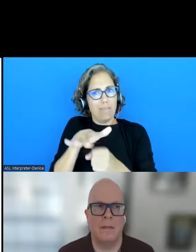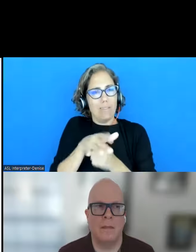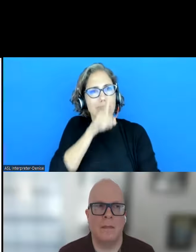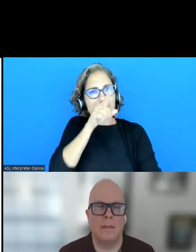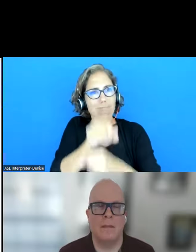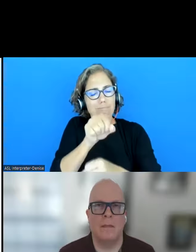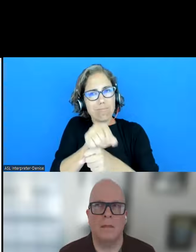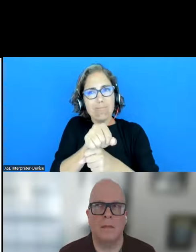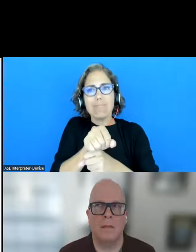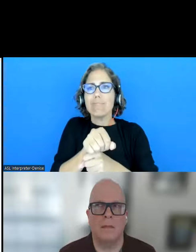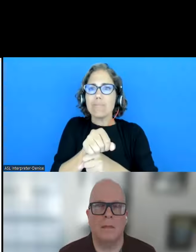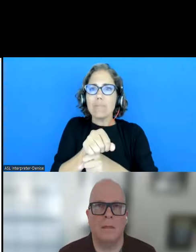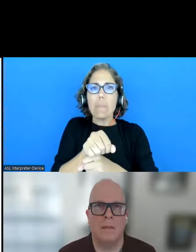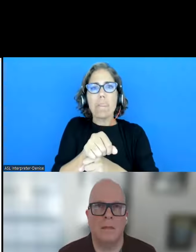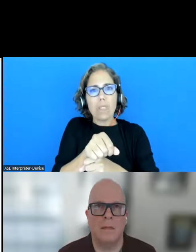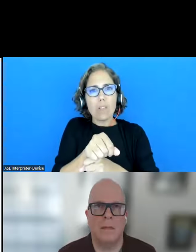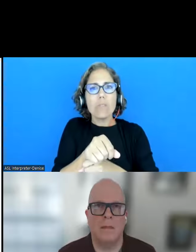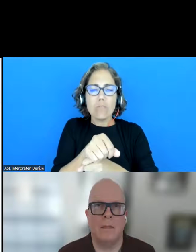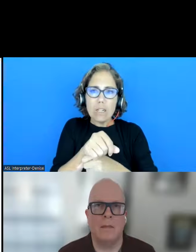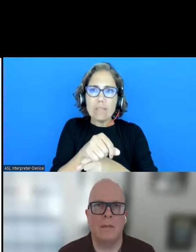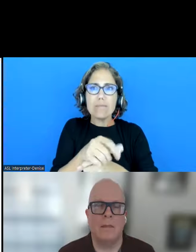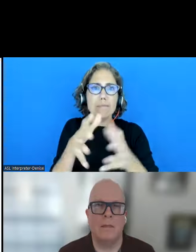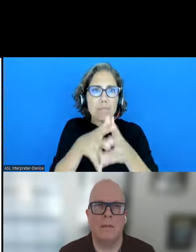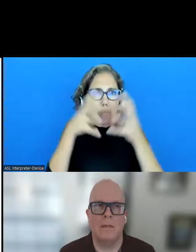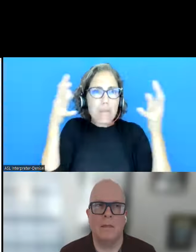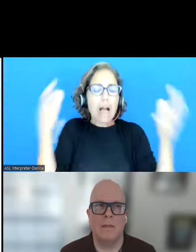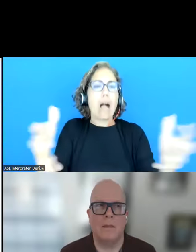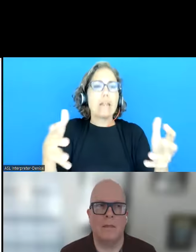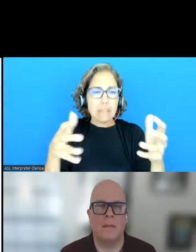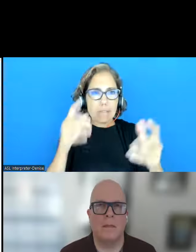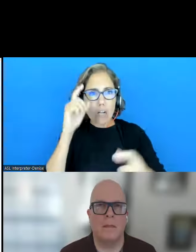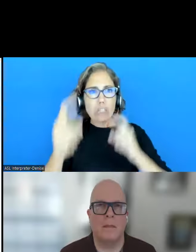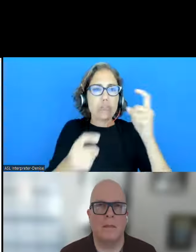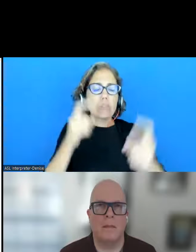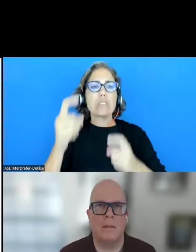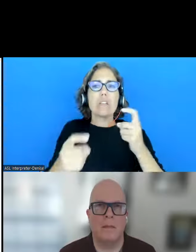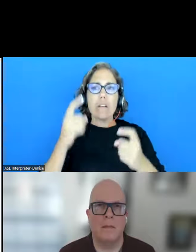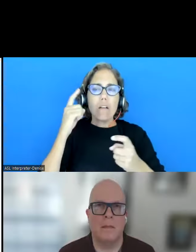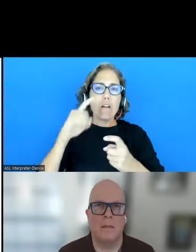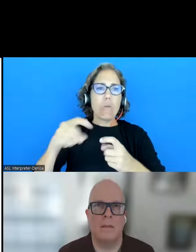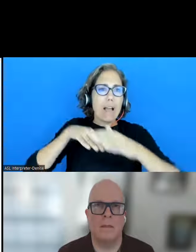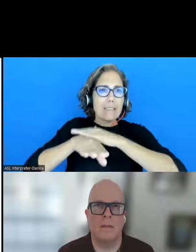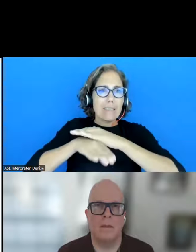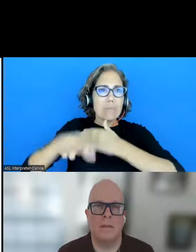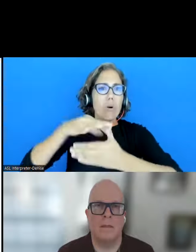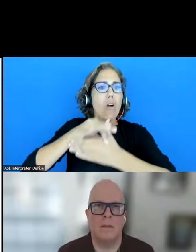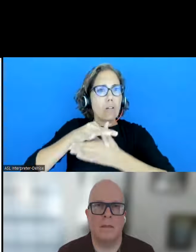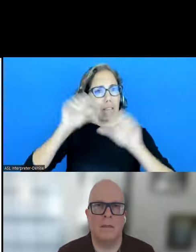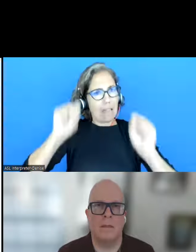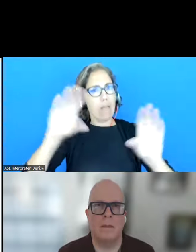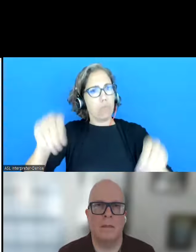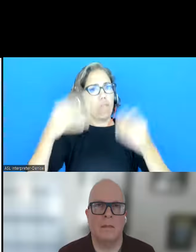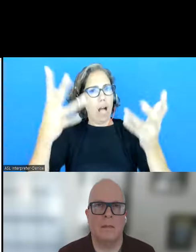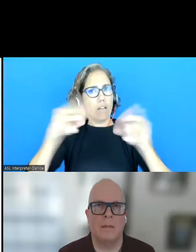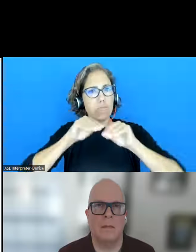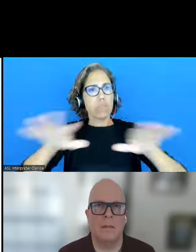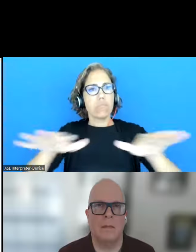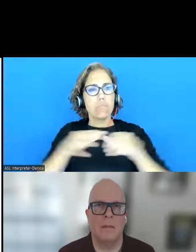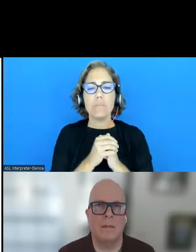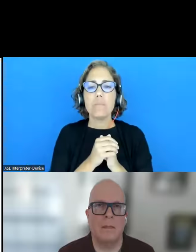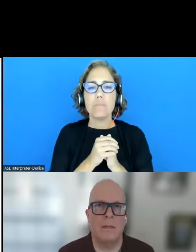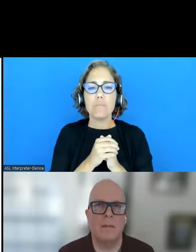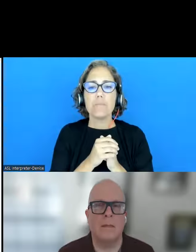the massive contribution that inaccessible content can provide. This is